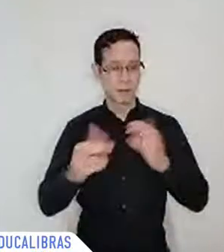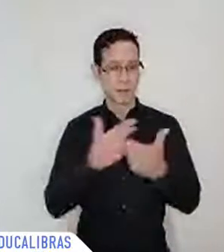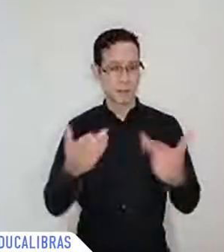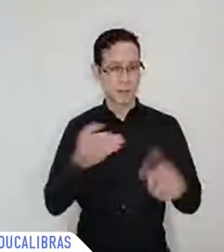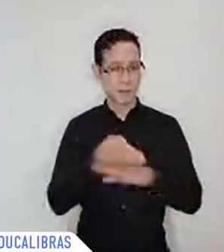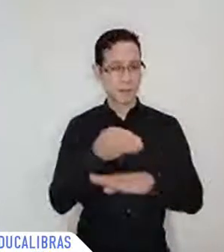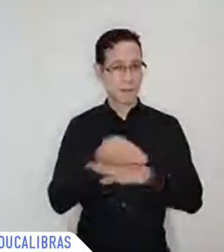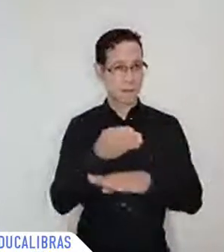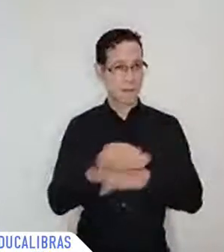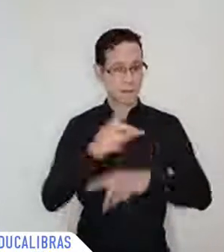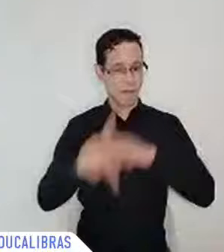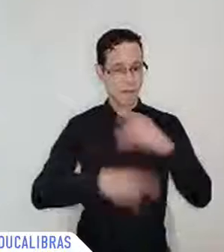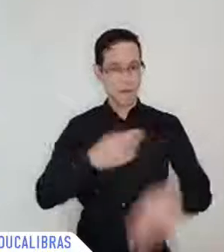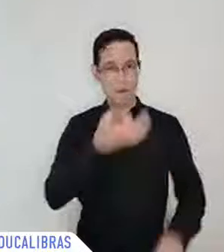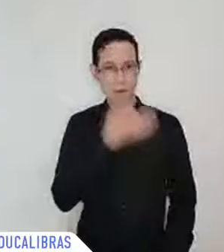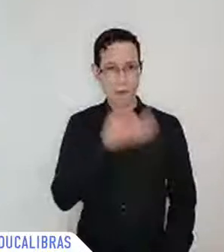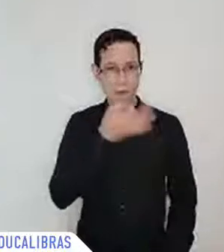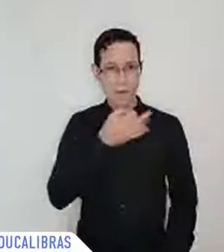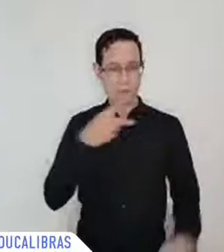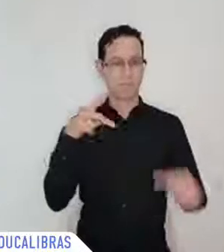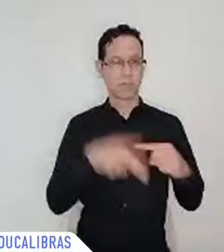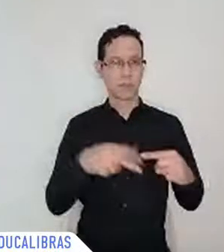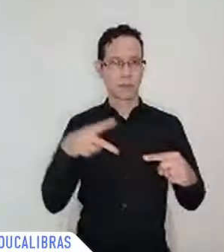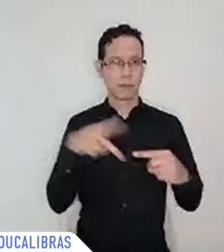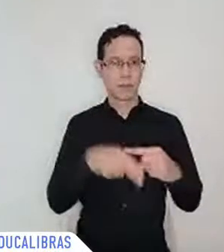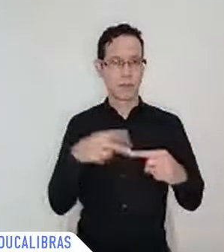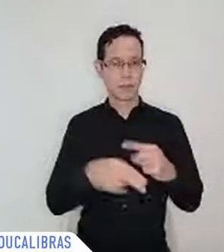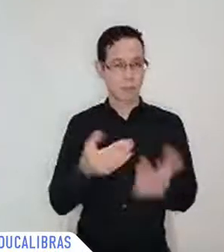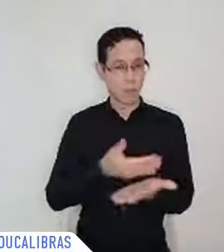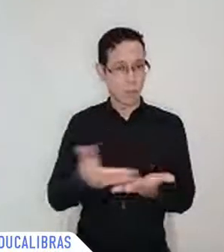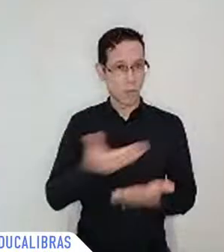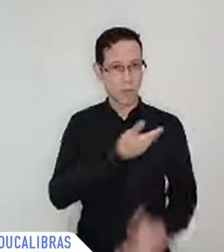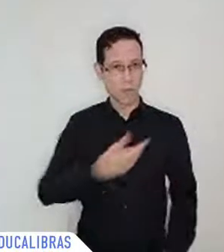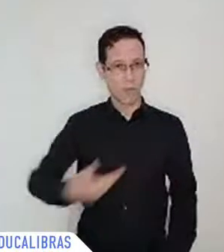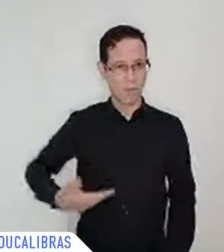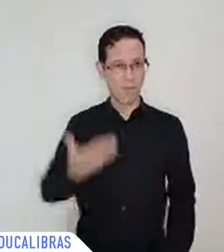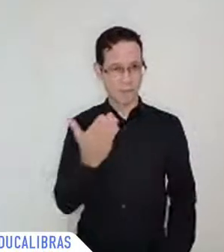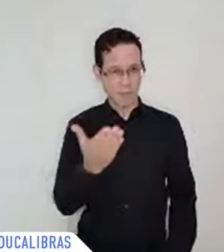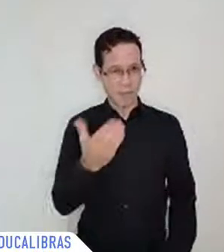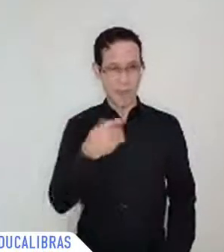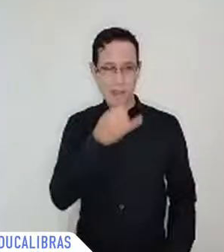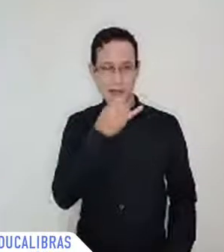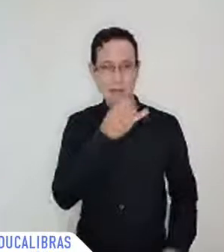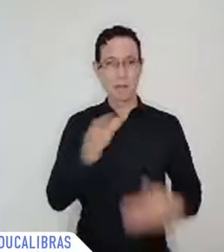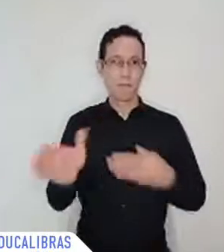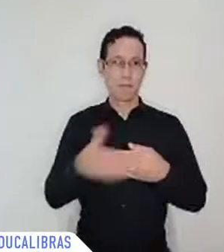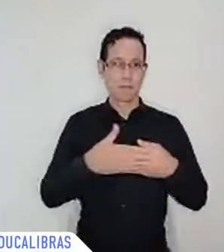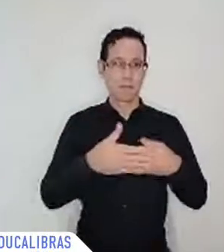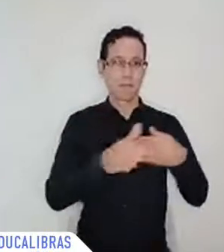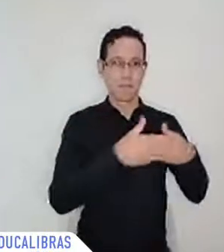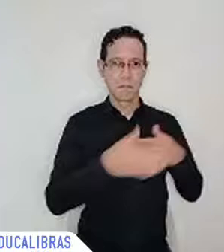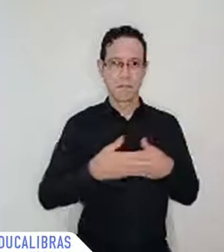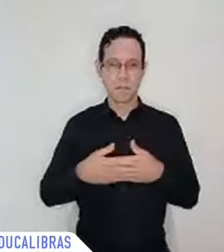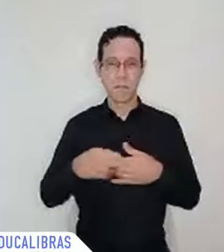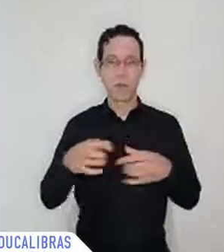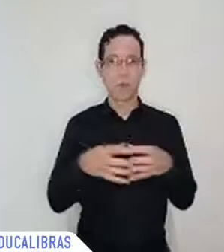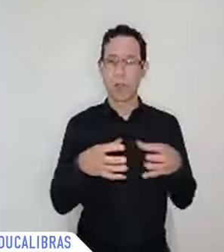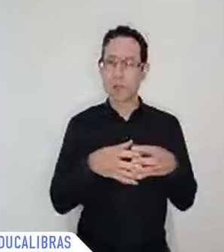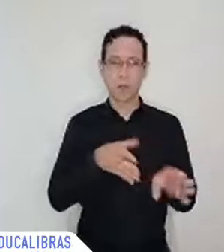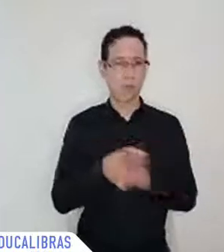very offensive to the civil society, with closing of more informal channels of